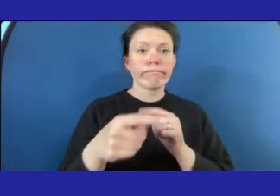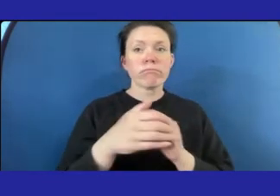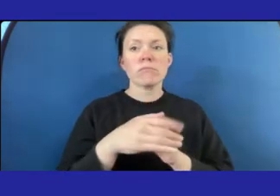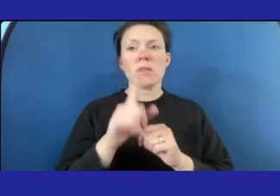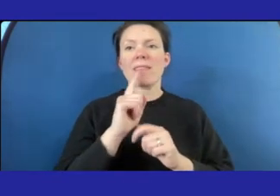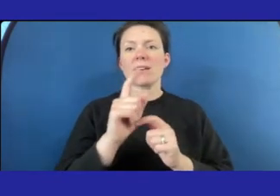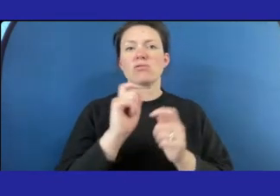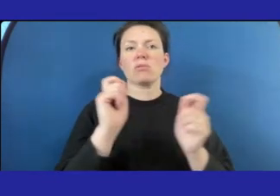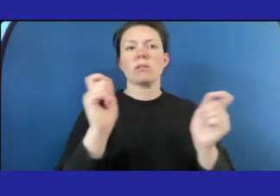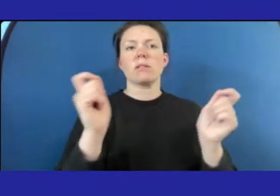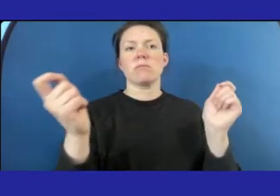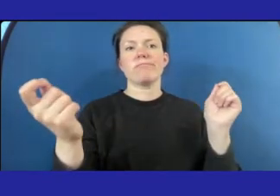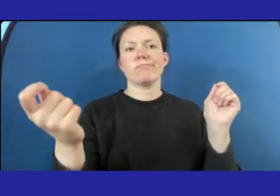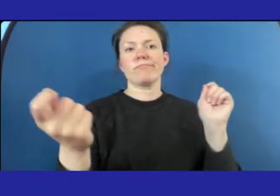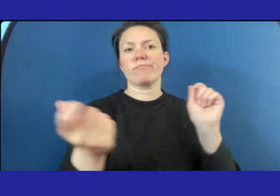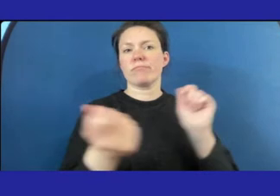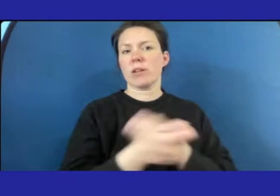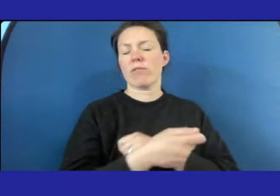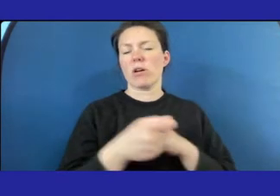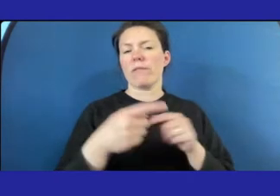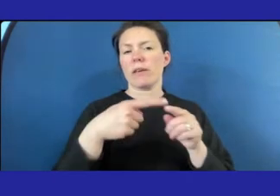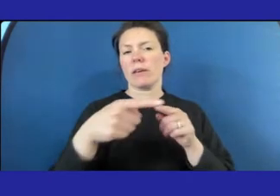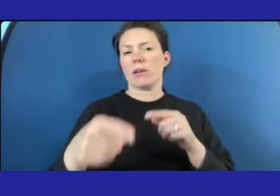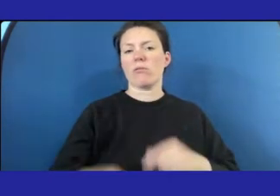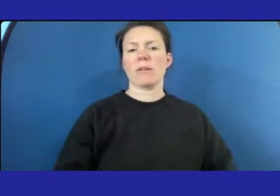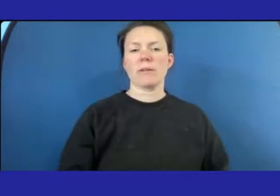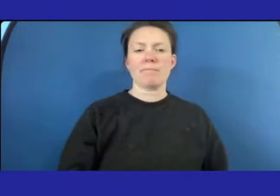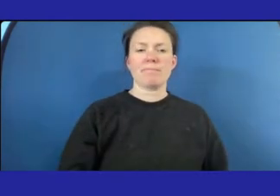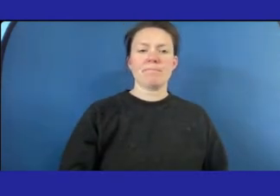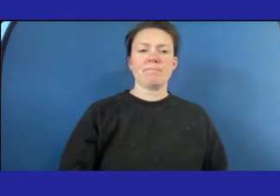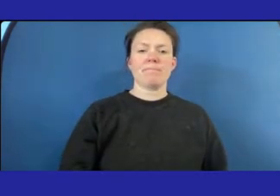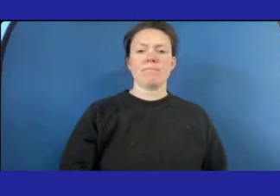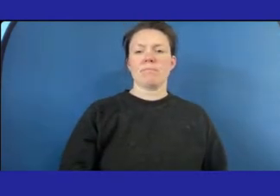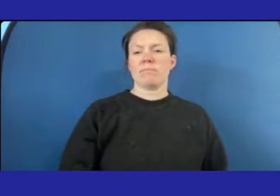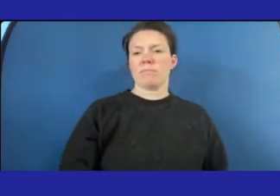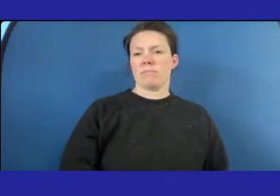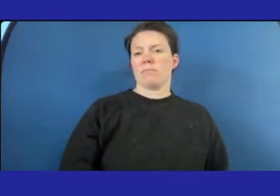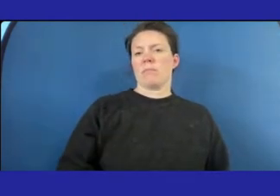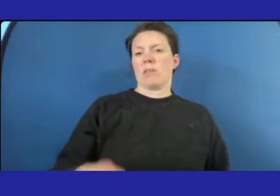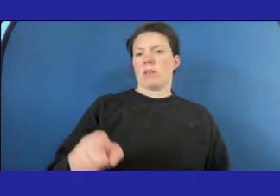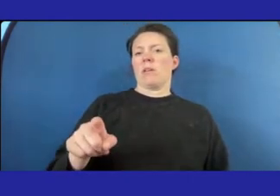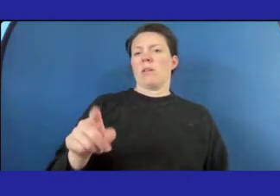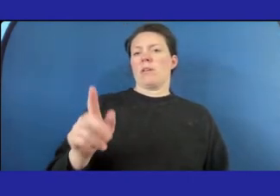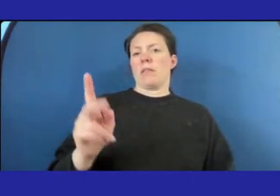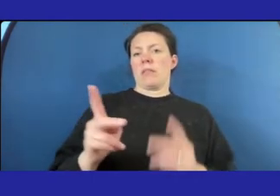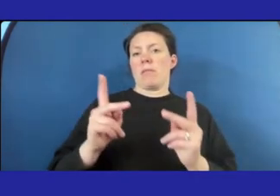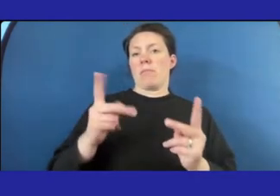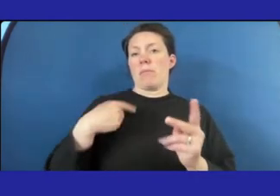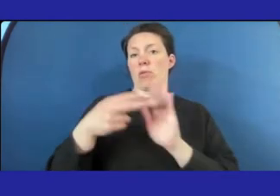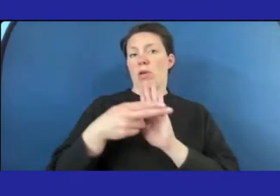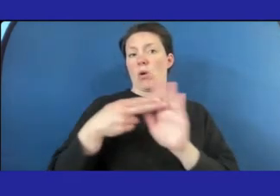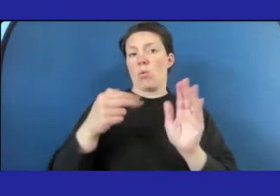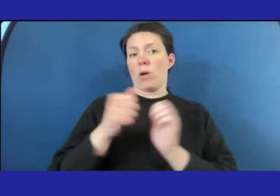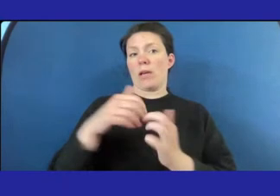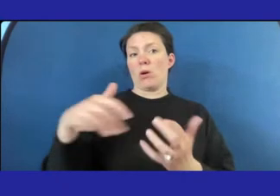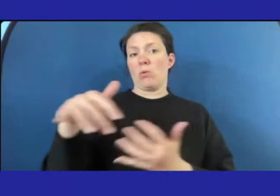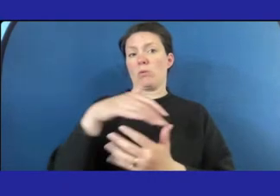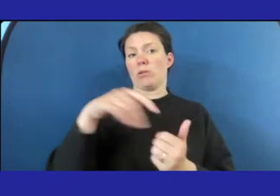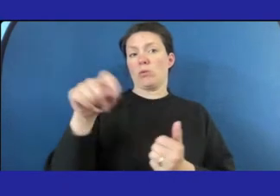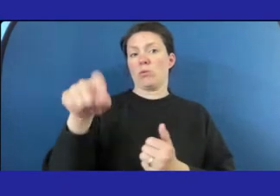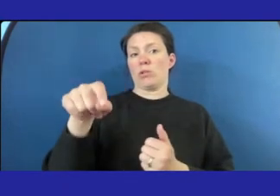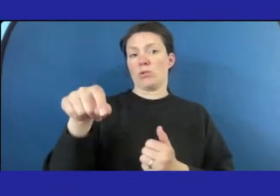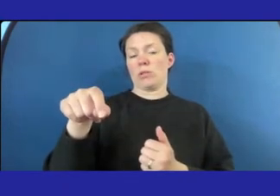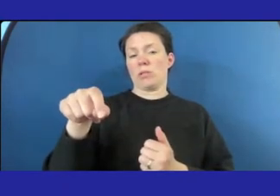evolving area for the next few Okay, years. Thank you. But certainly the number of people that we code with a social need right.